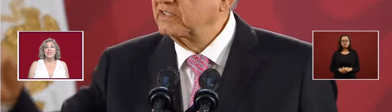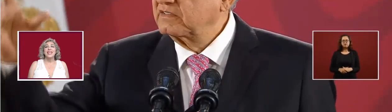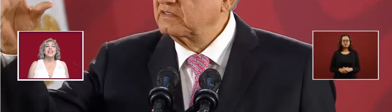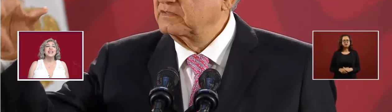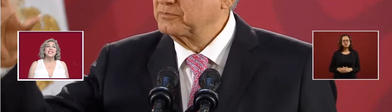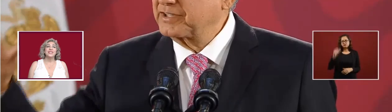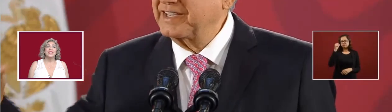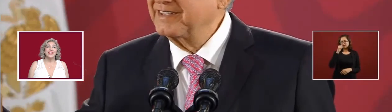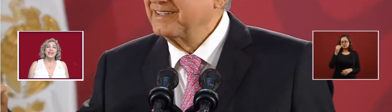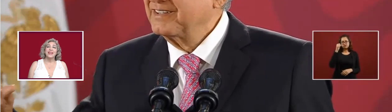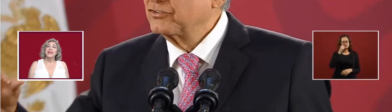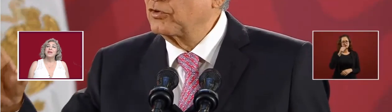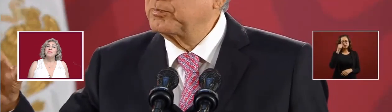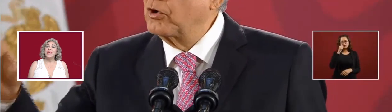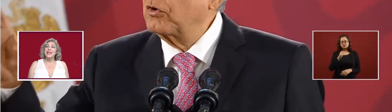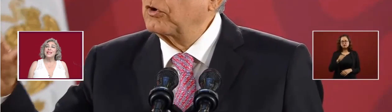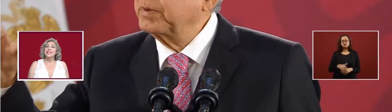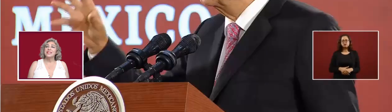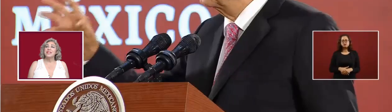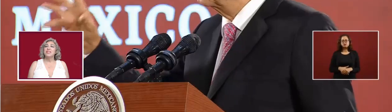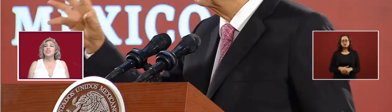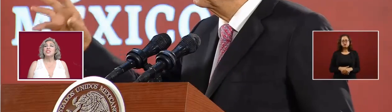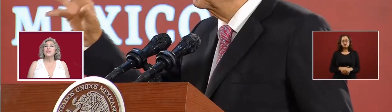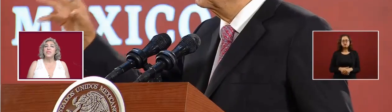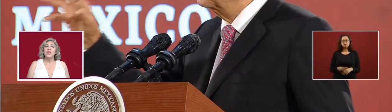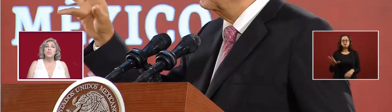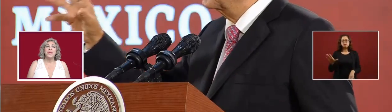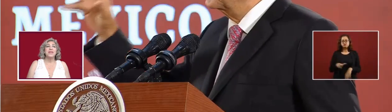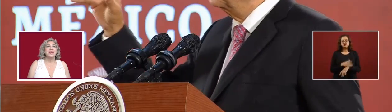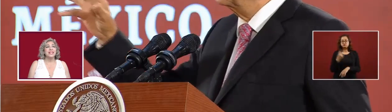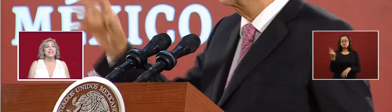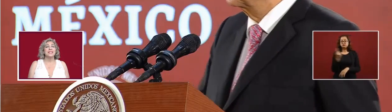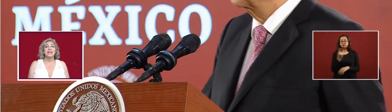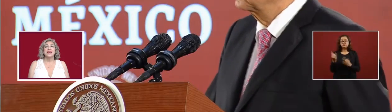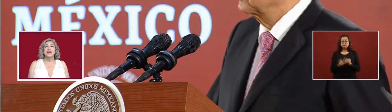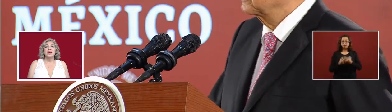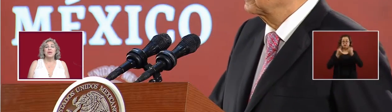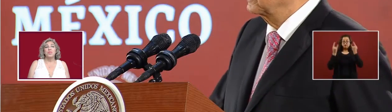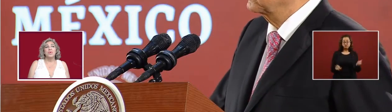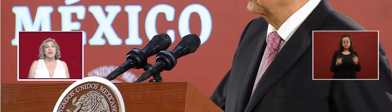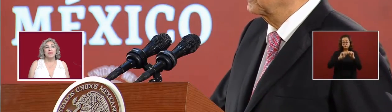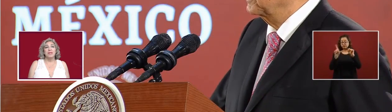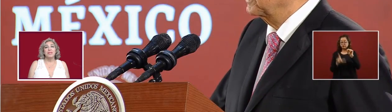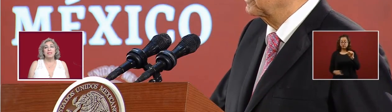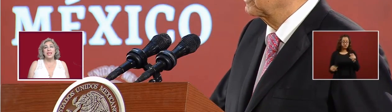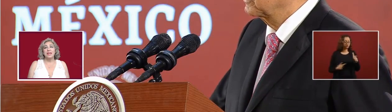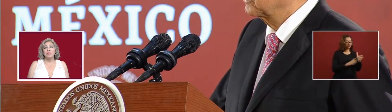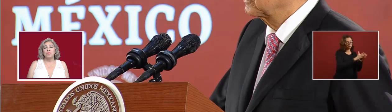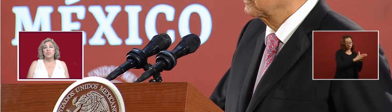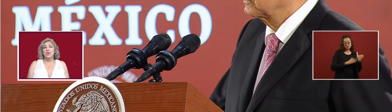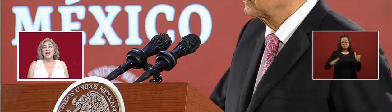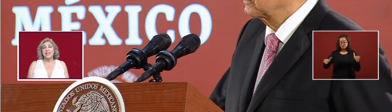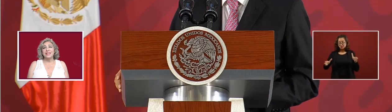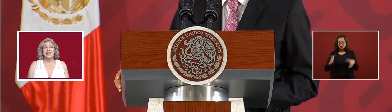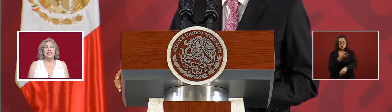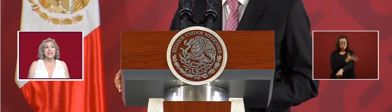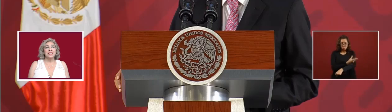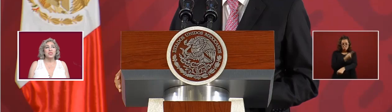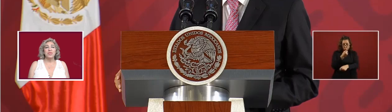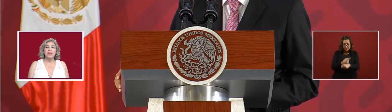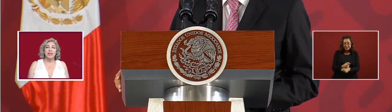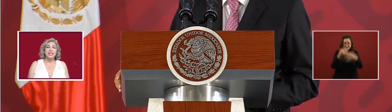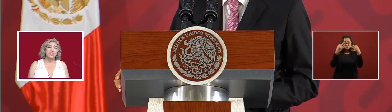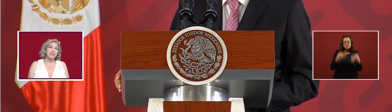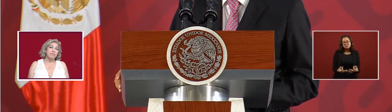in history because there's few periods that were like this in